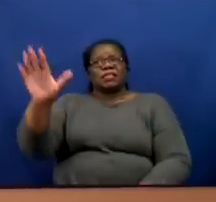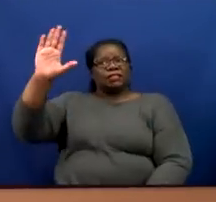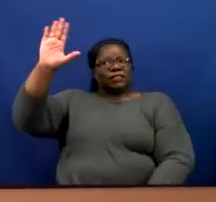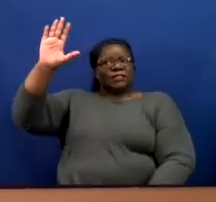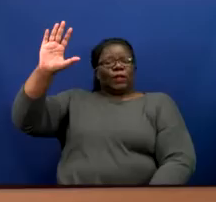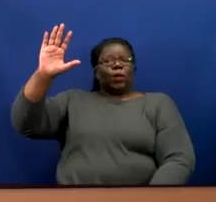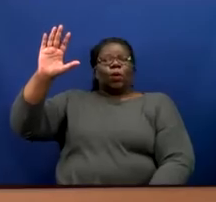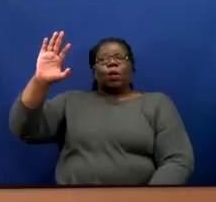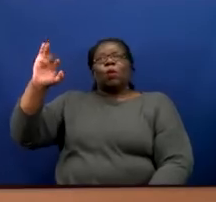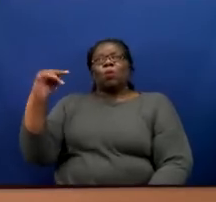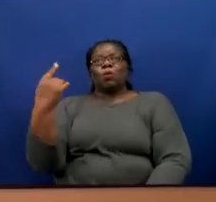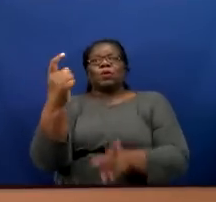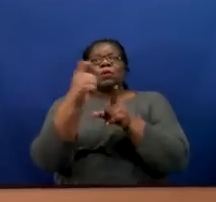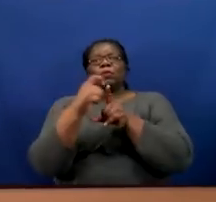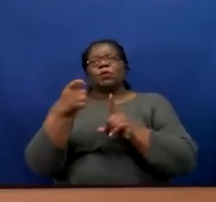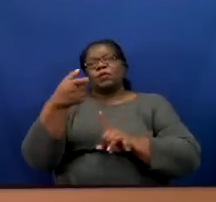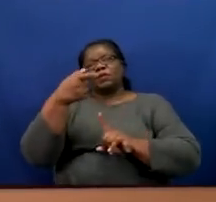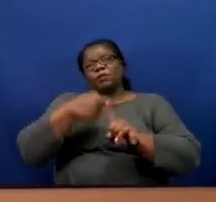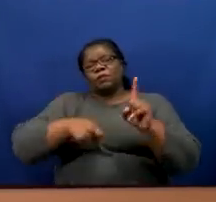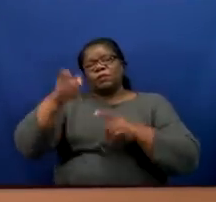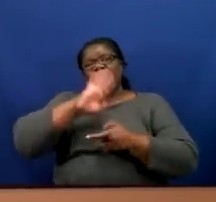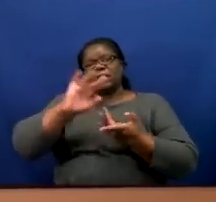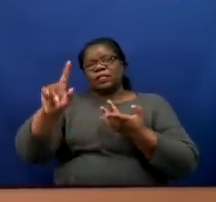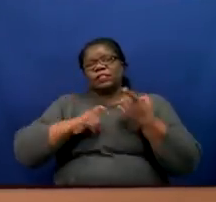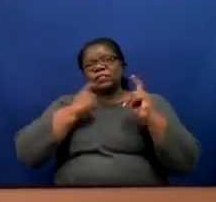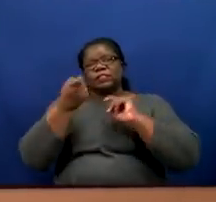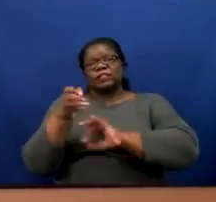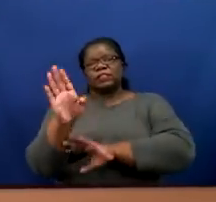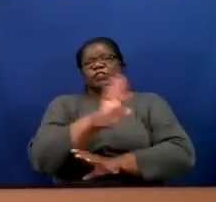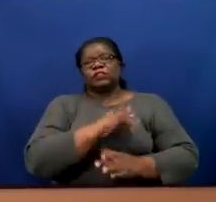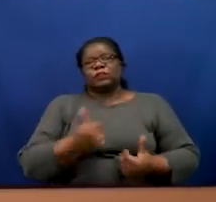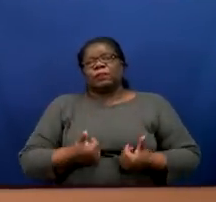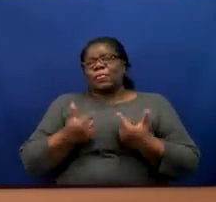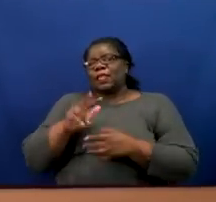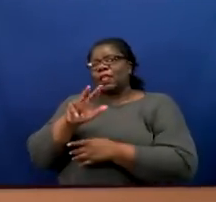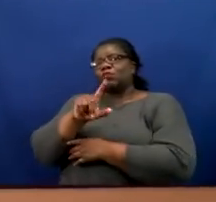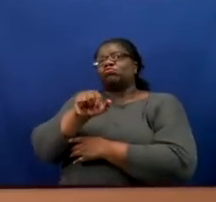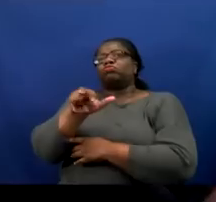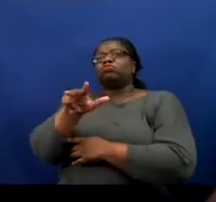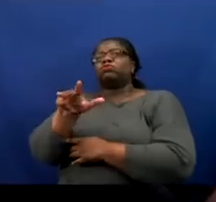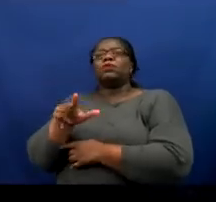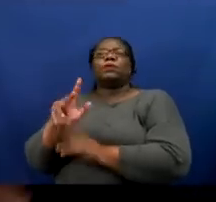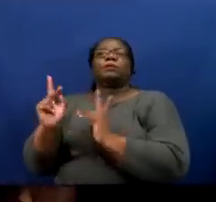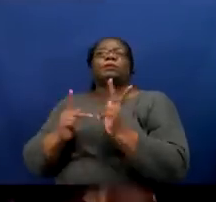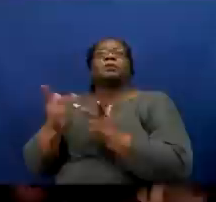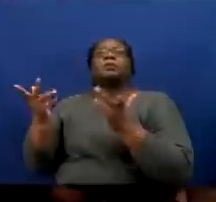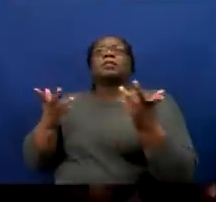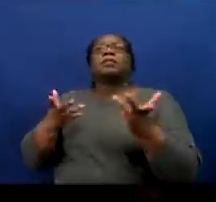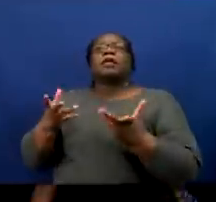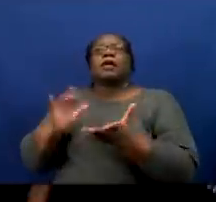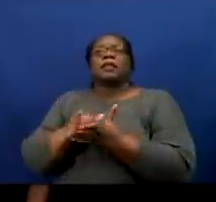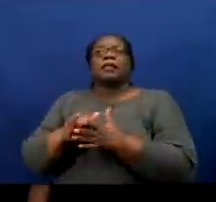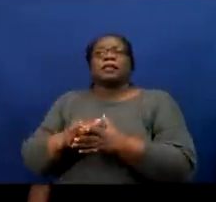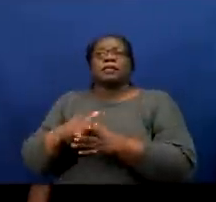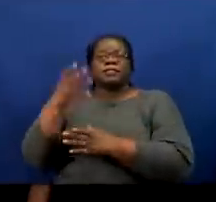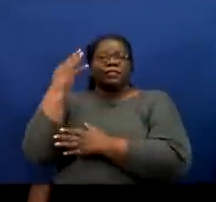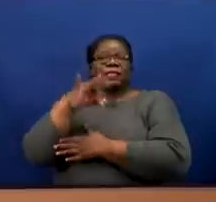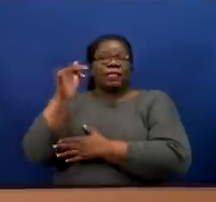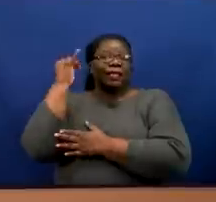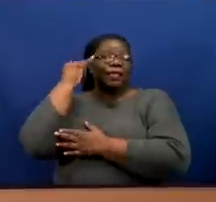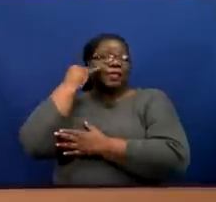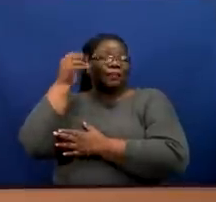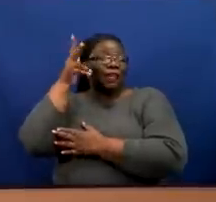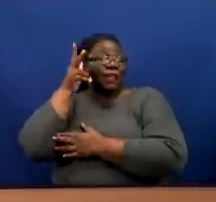one word from God can literally transform my life. I need another 3 people right here who can testify. If I get a word from the